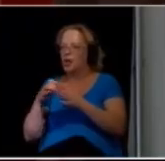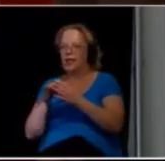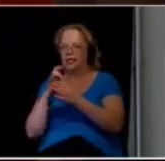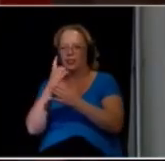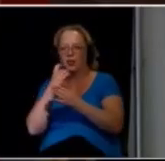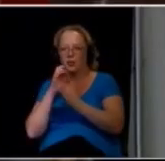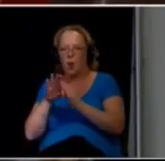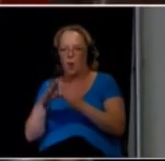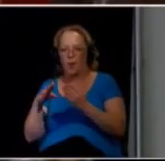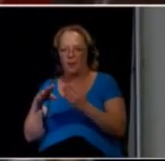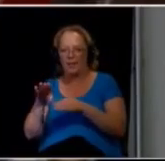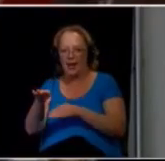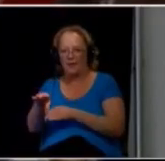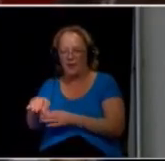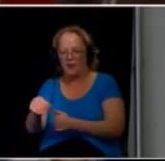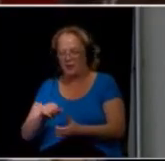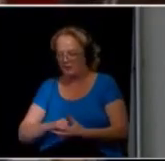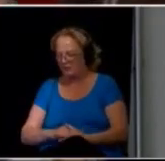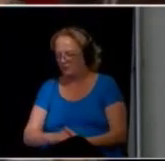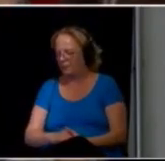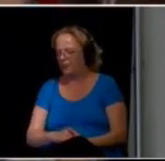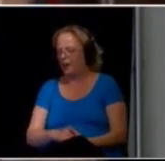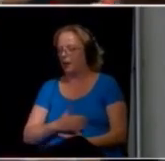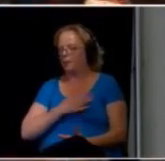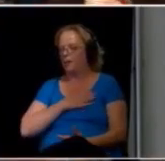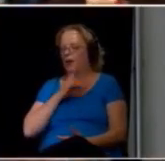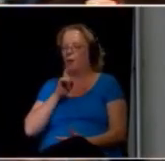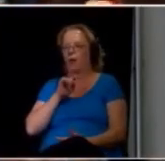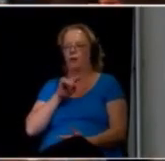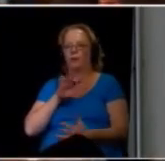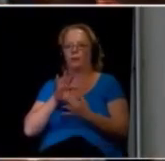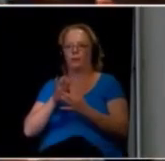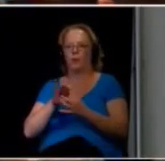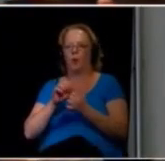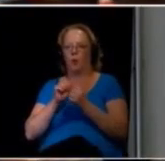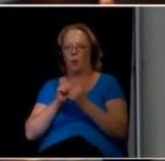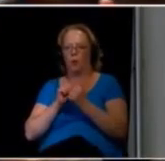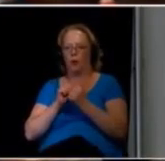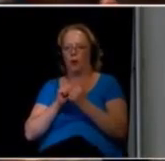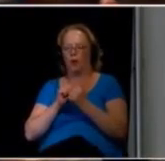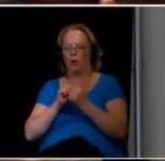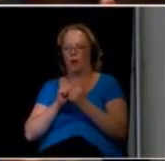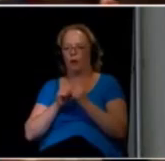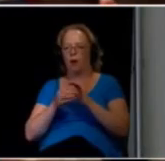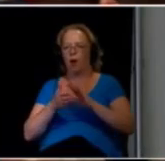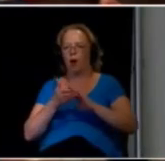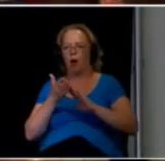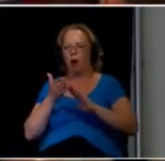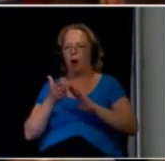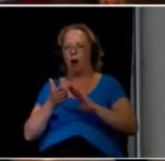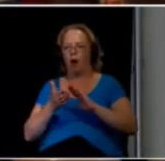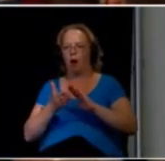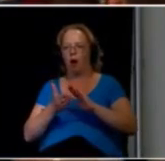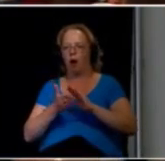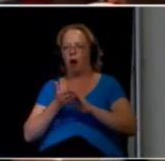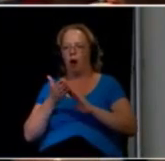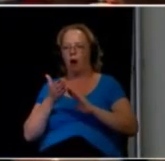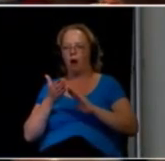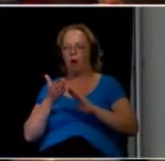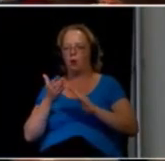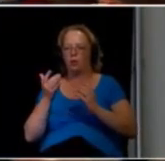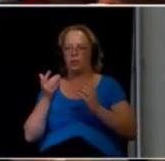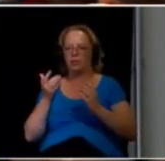Yeah. My question specifically has to do with the auto steer portion of the autopilot. I think it's the